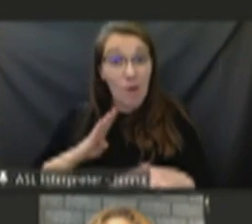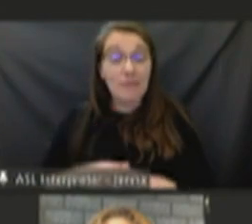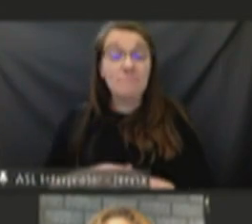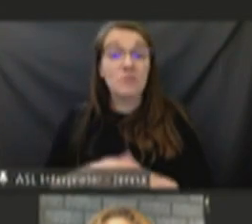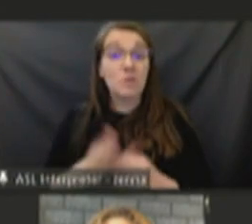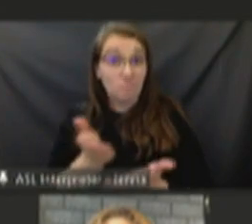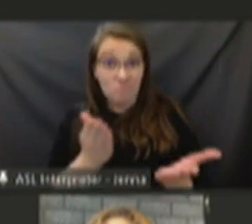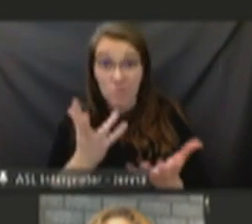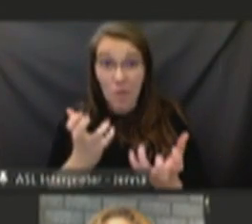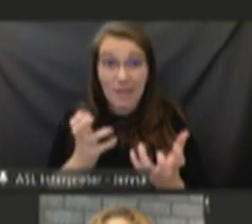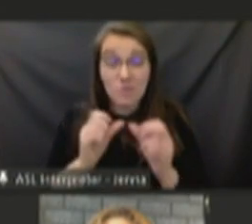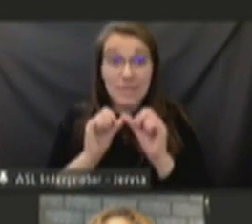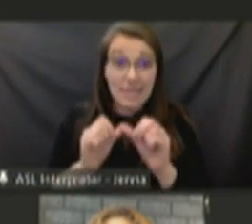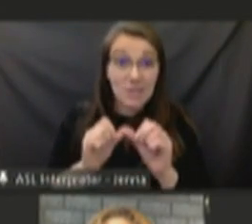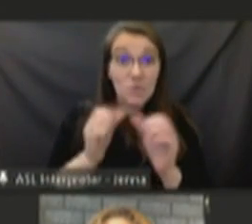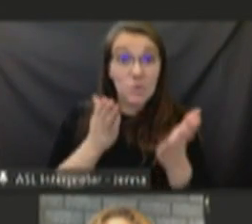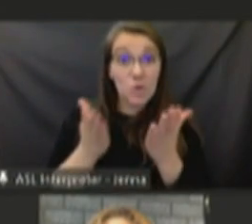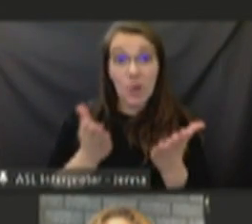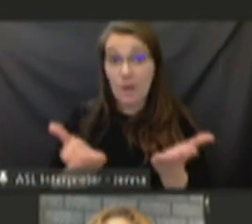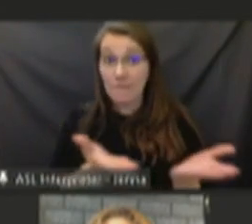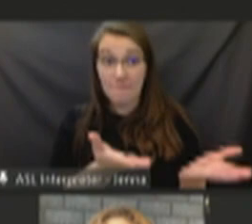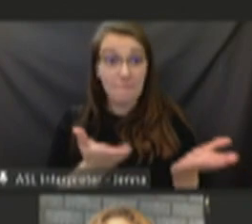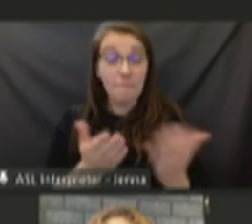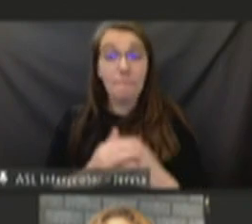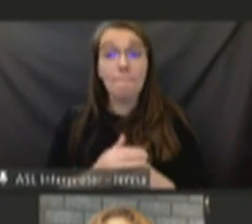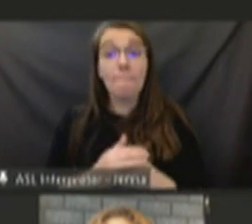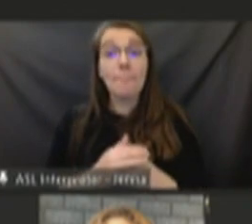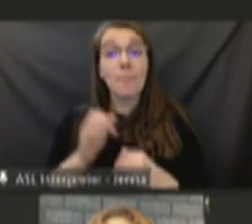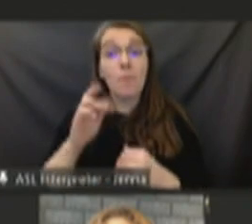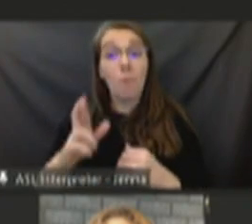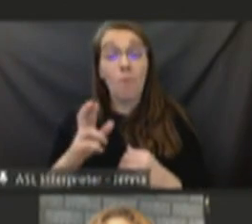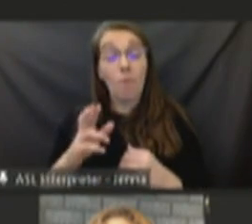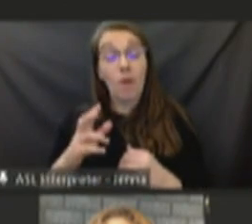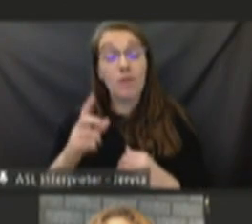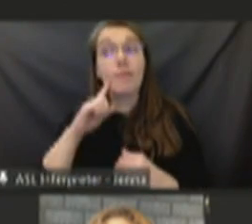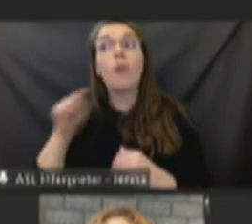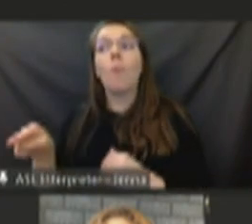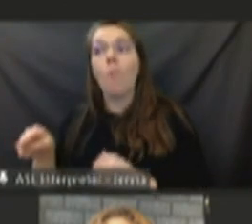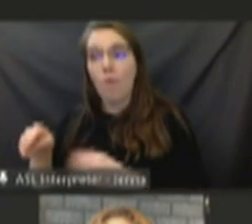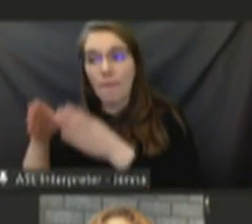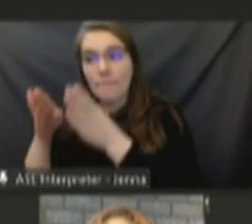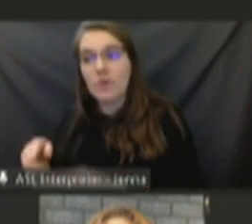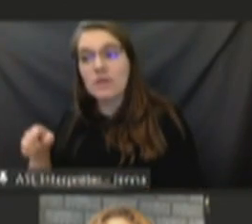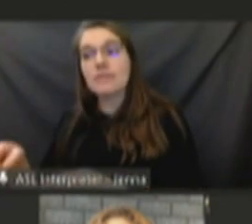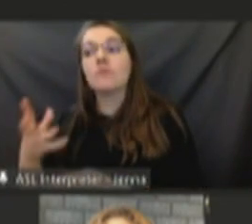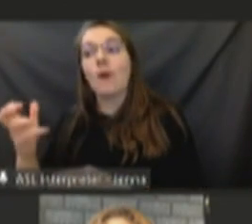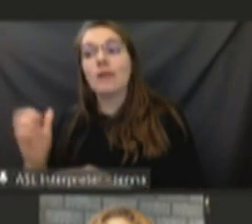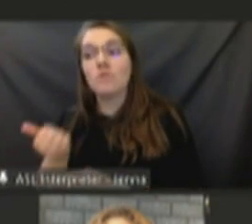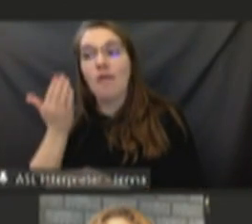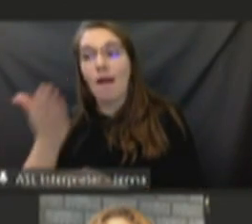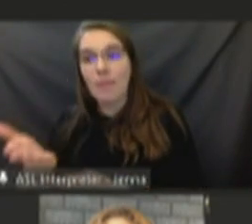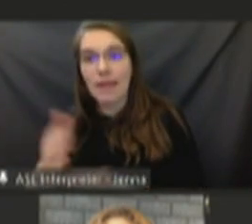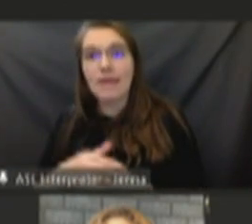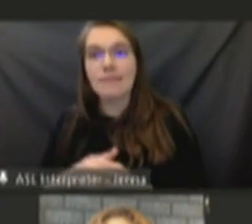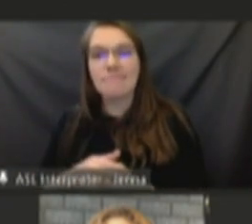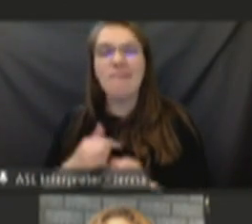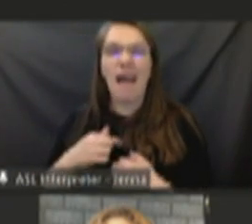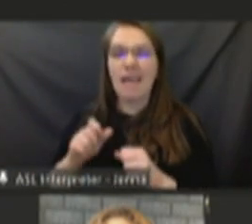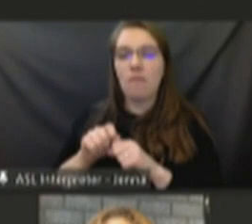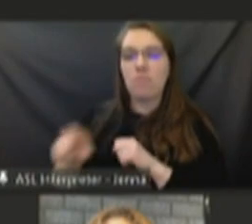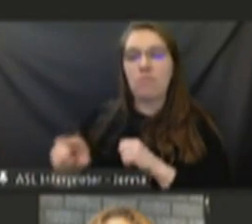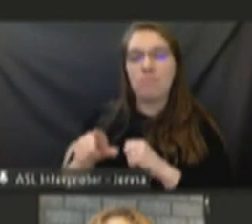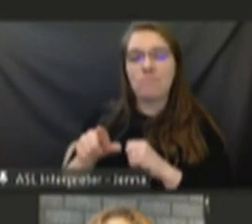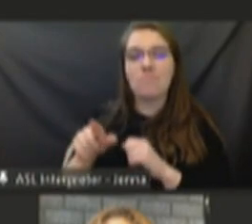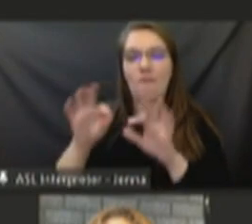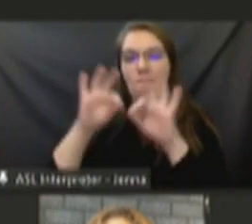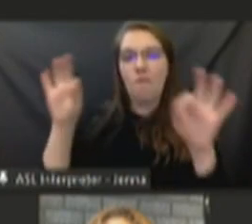serving. If you have individual nominations, I'll put a form in the chat, or you can just email